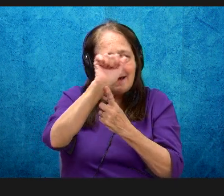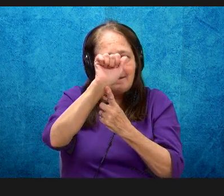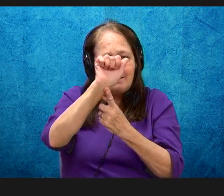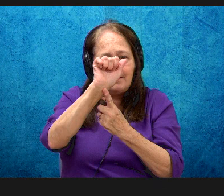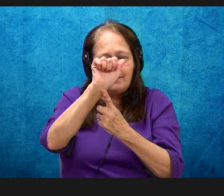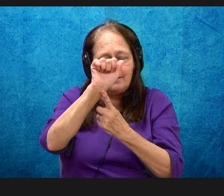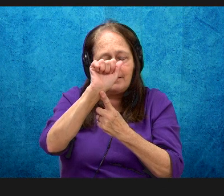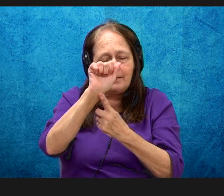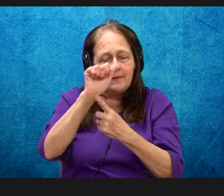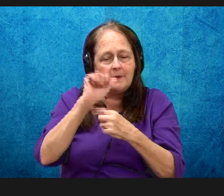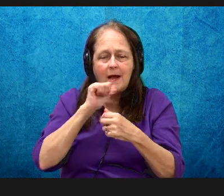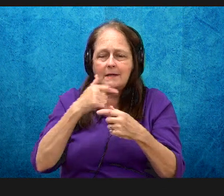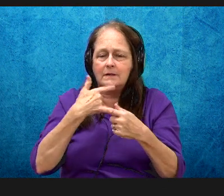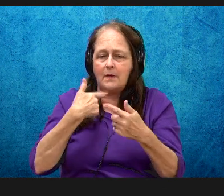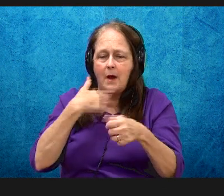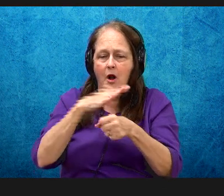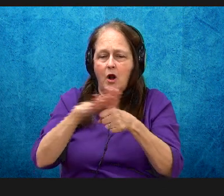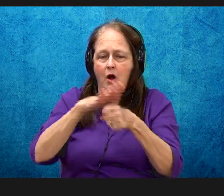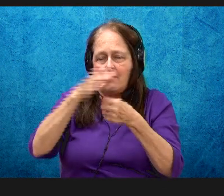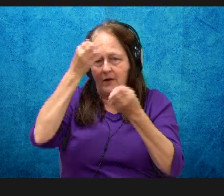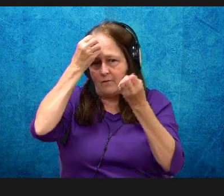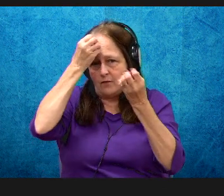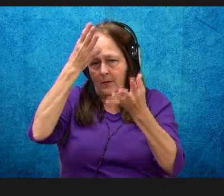enough. Was all 3 paragraphs about